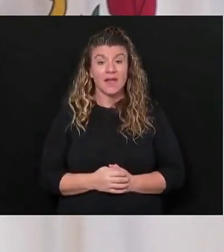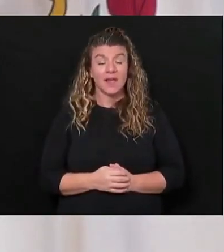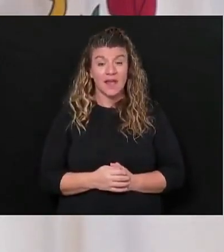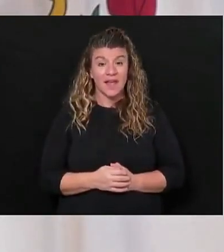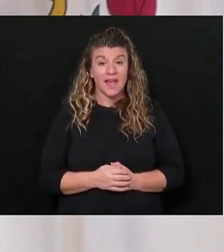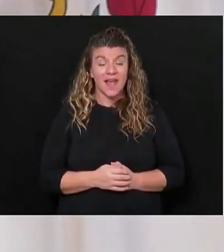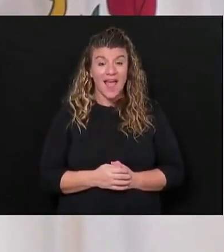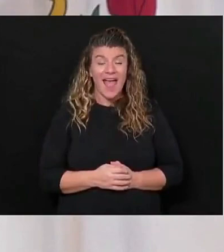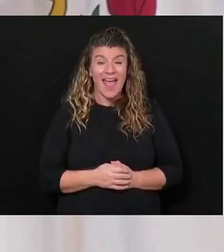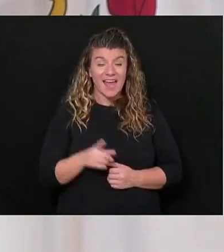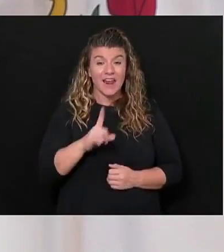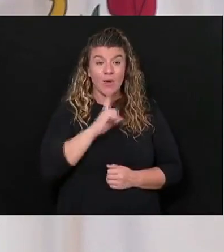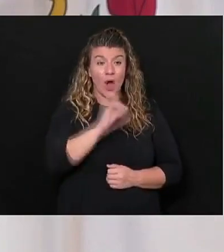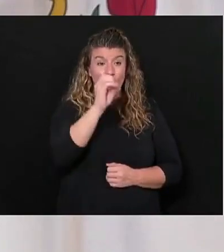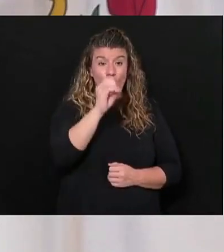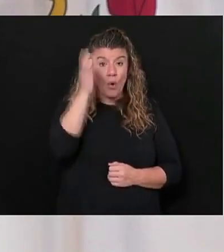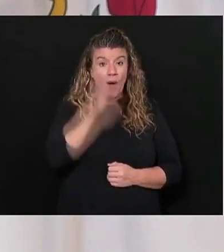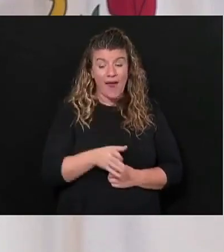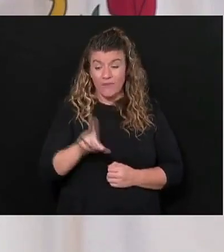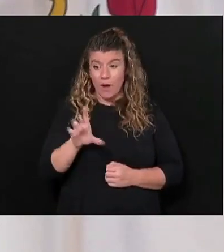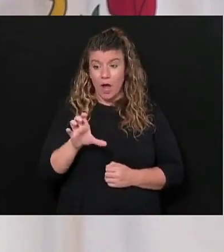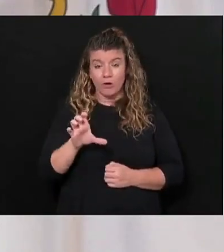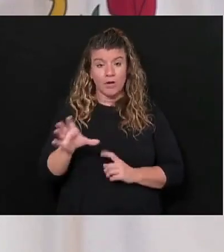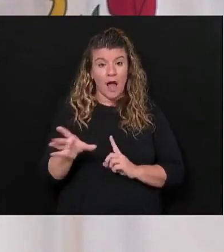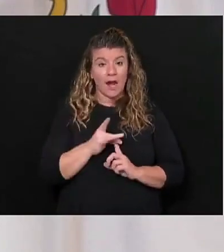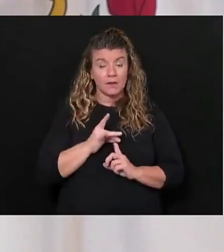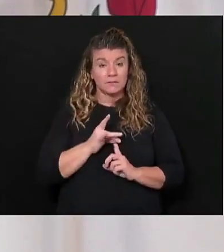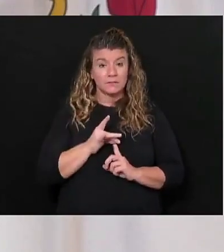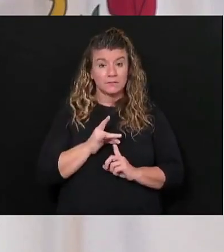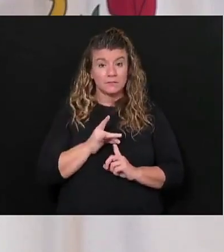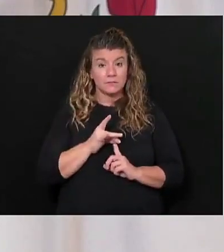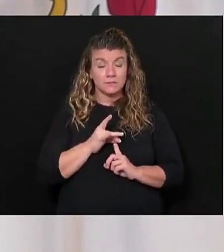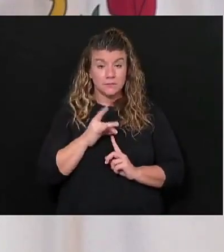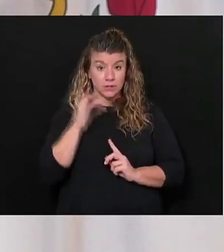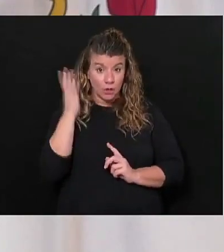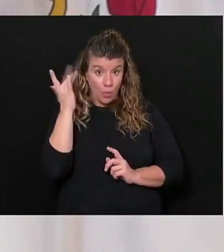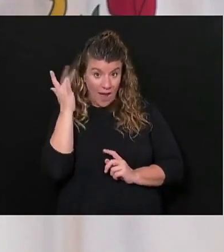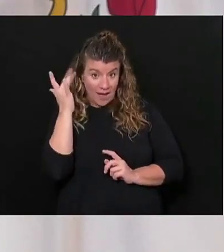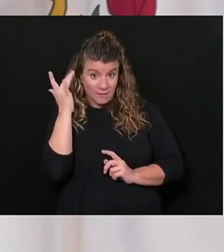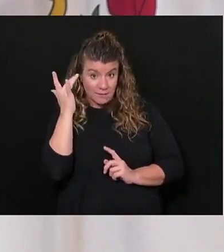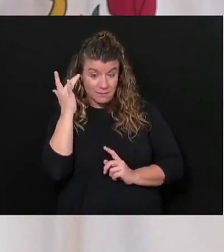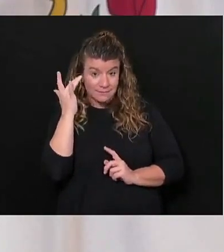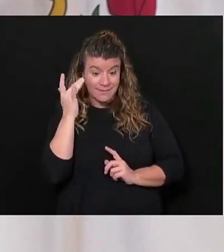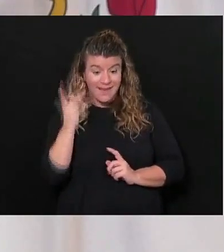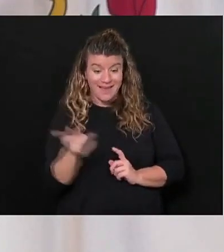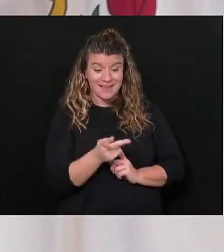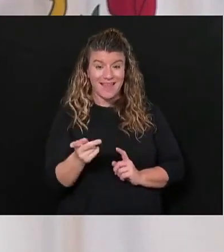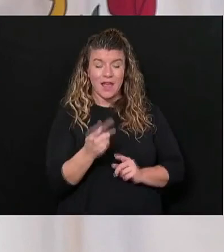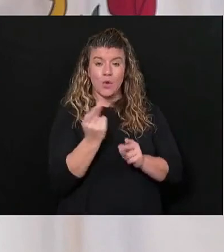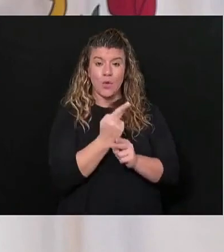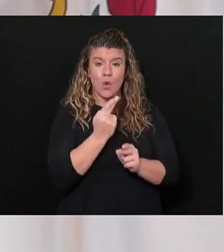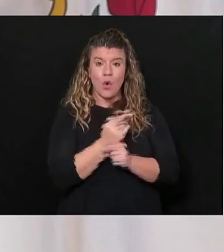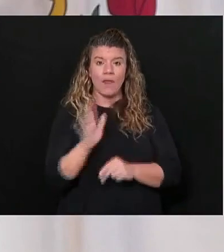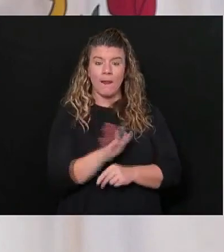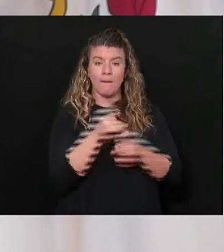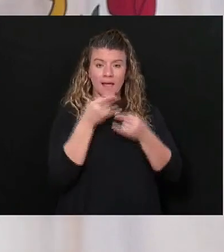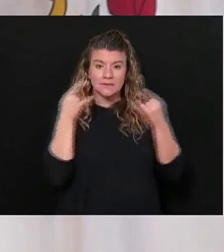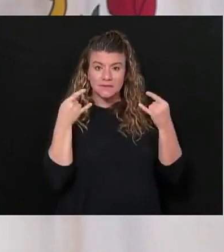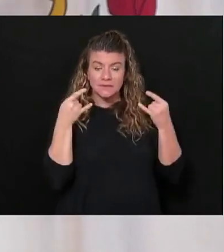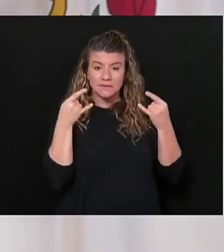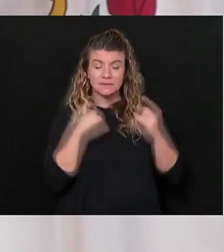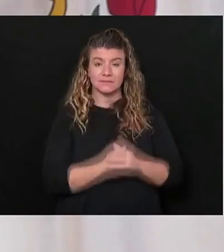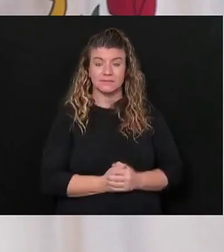for 100 got it. You know why? Because they had their mask on.